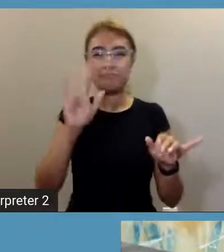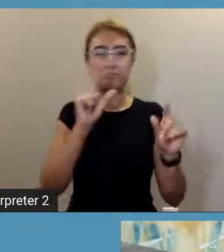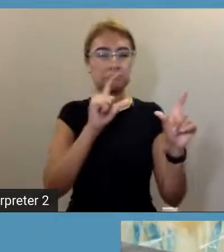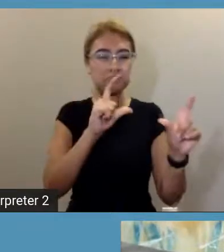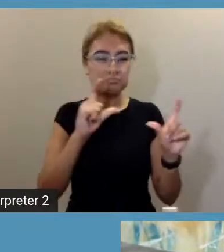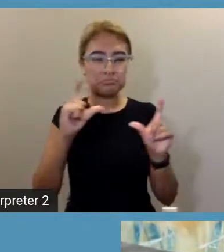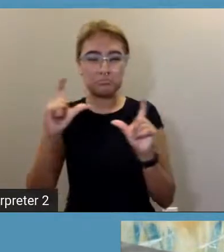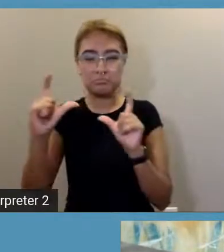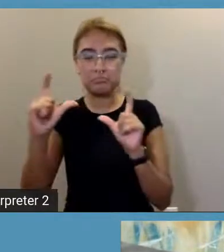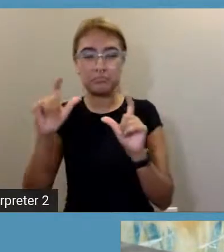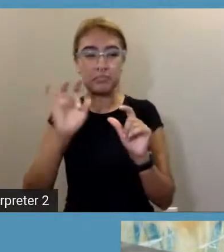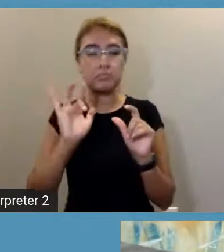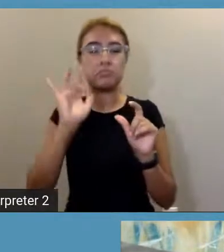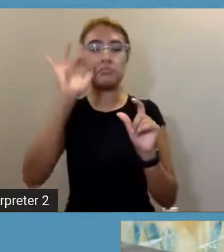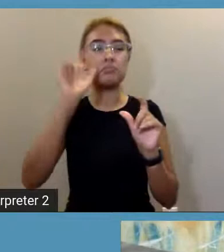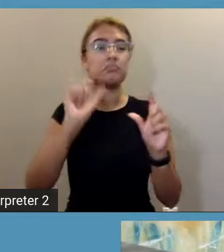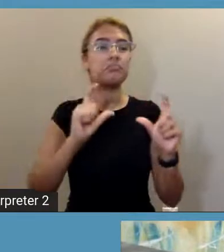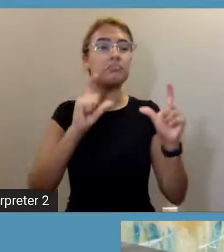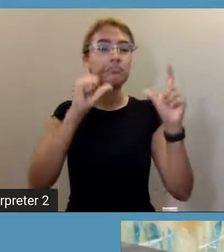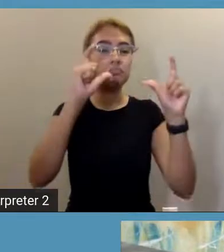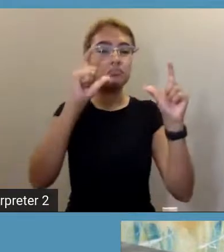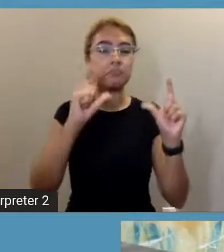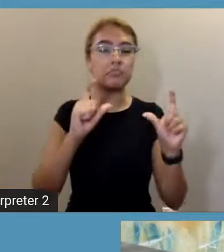you know,